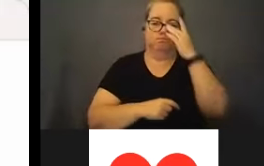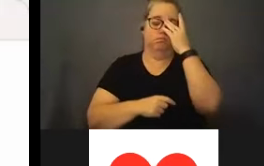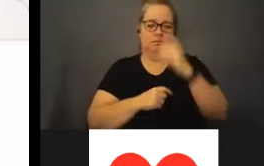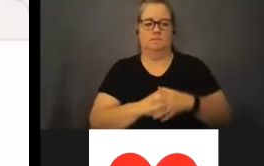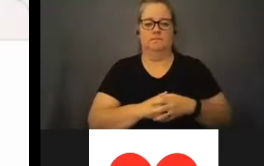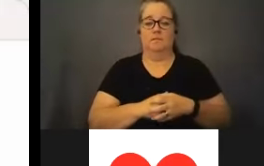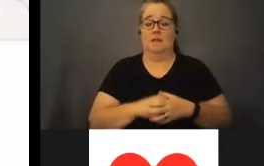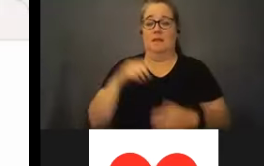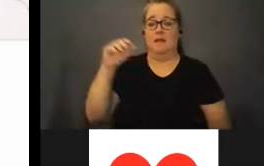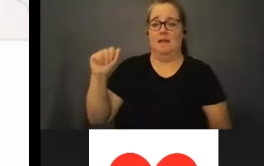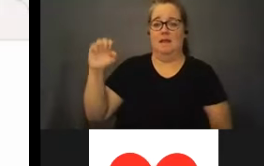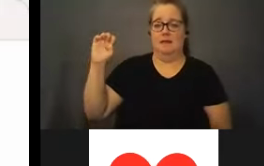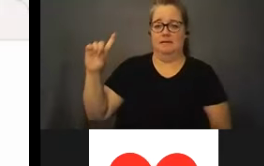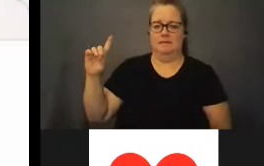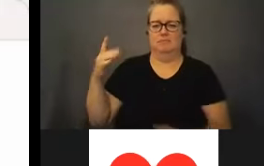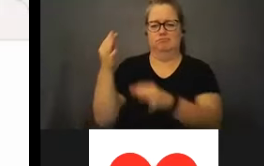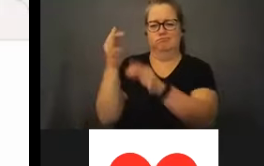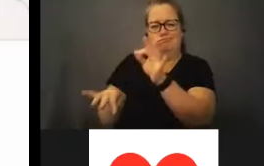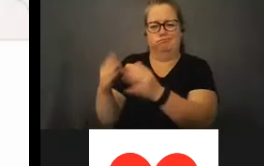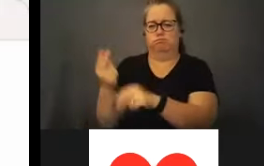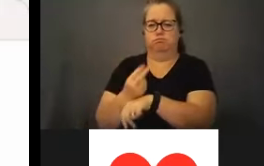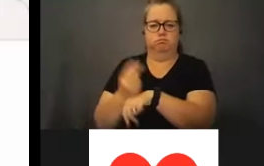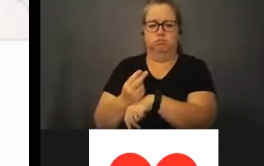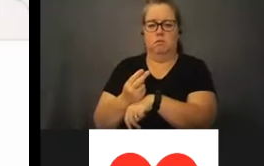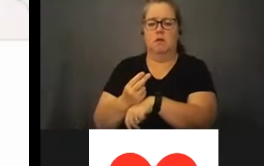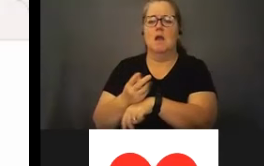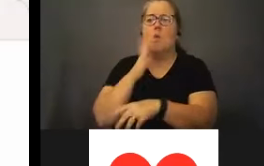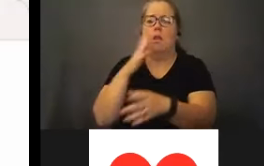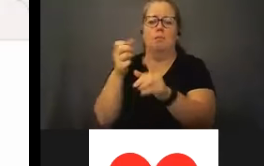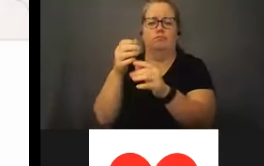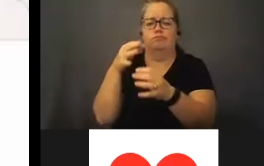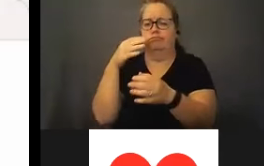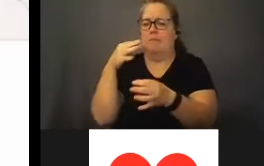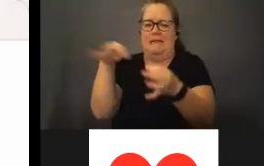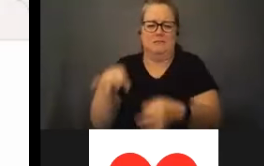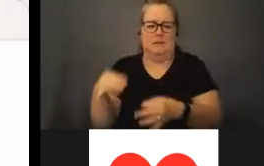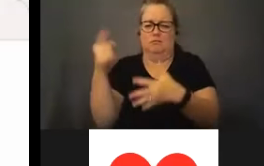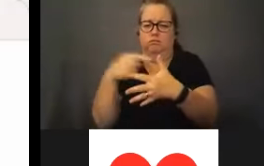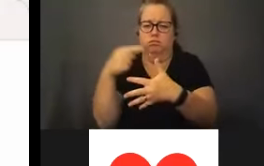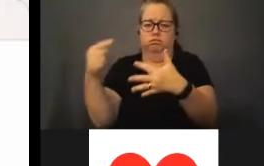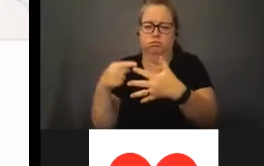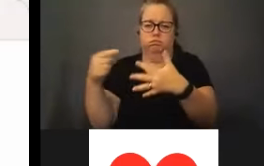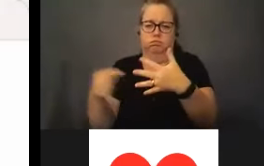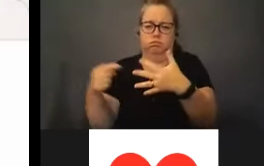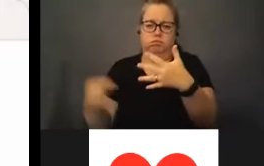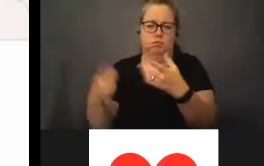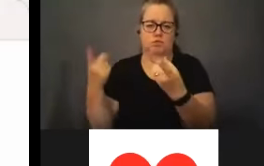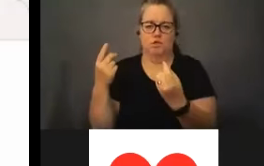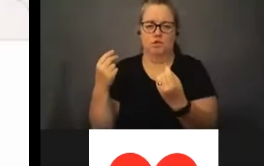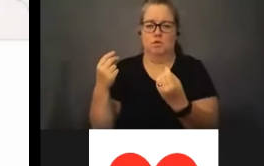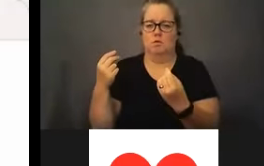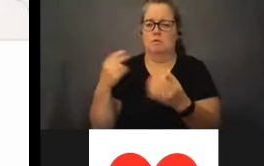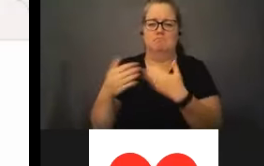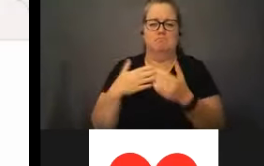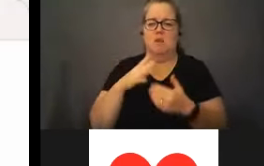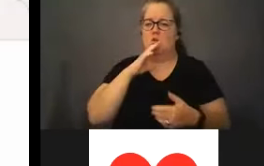An AED is simple to use. The device will guide you every step of the way. AEDs can be used on people of all ages